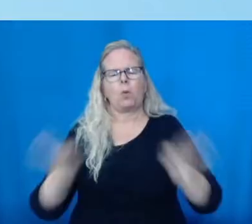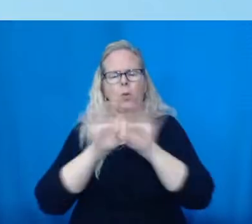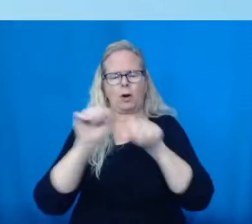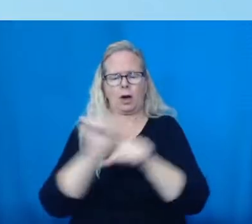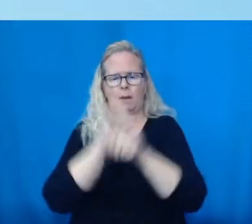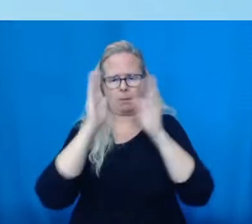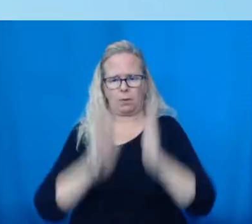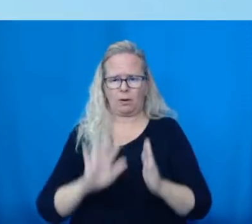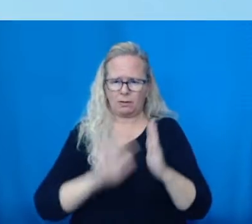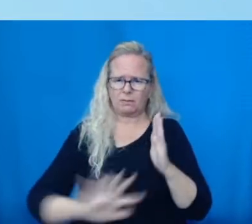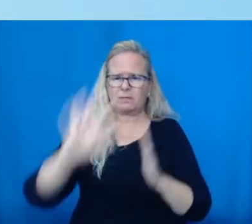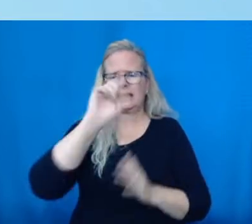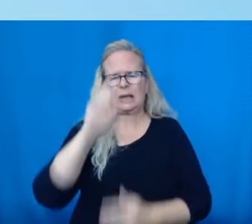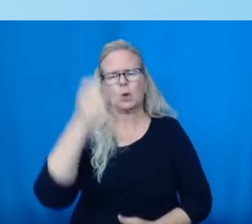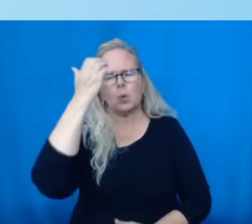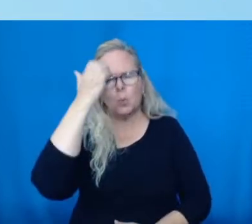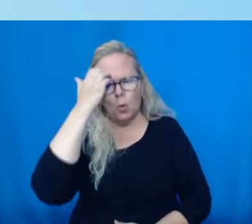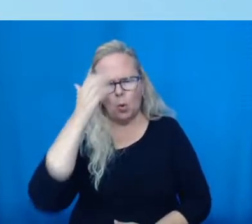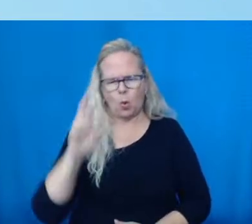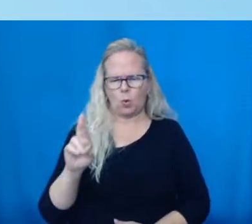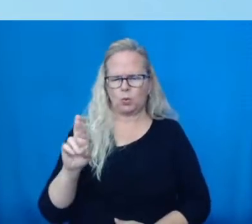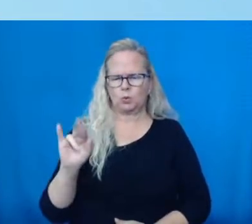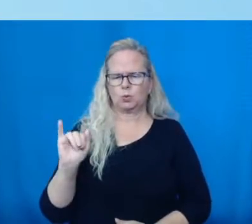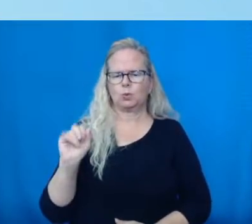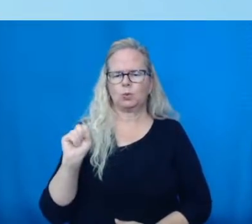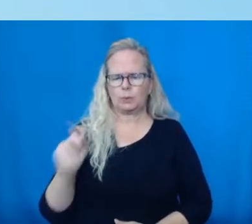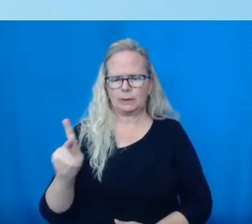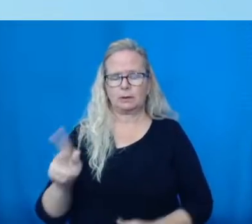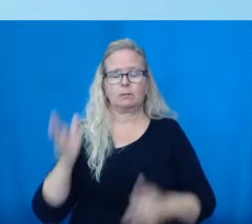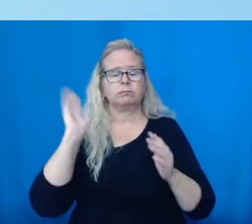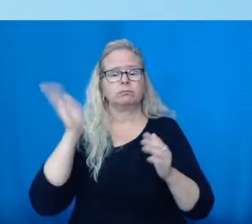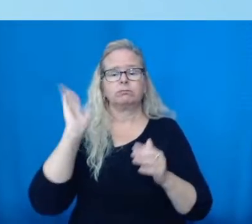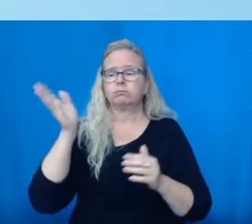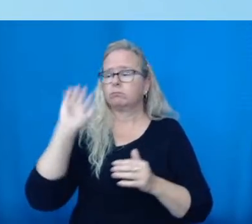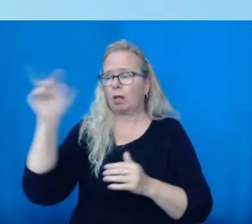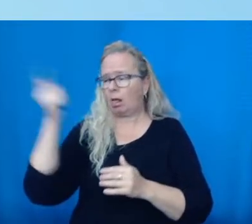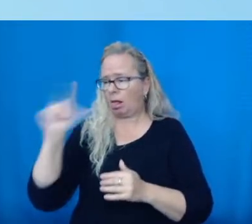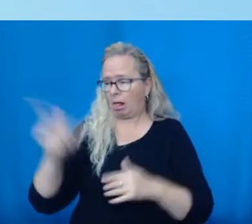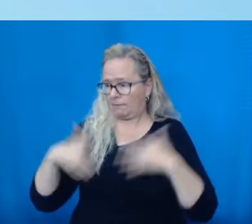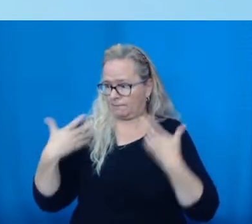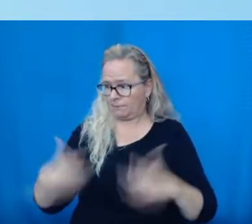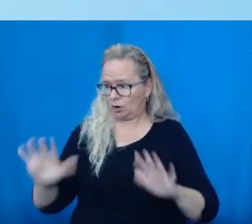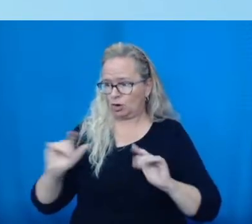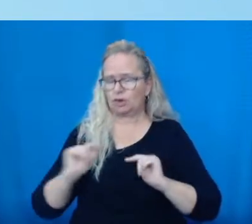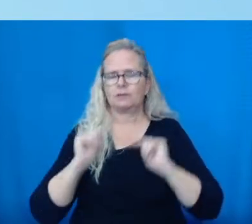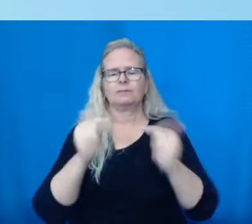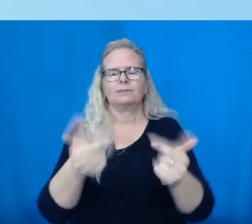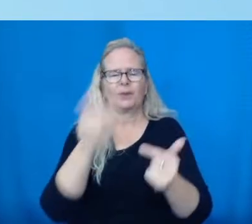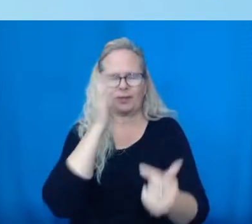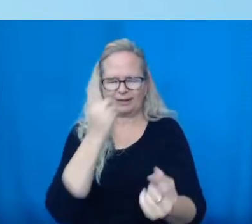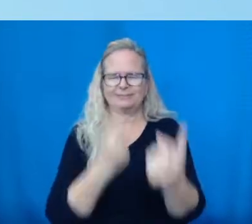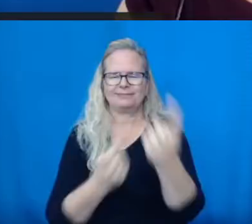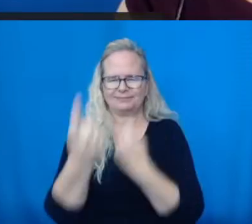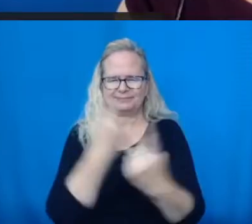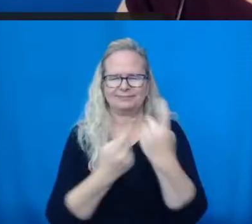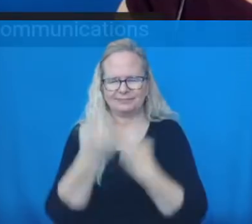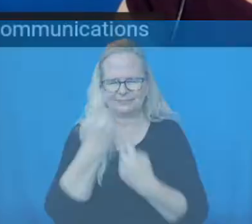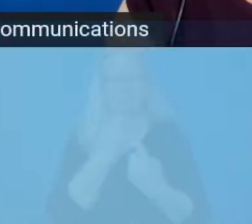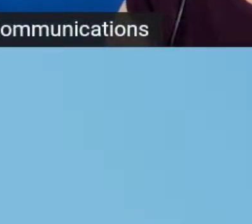their understanding of how they can keep themselves, their communities, their families safe.